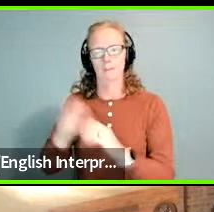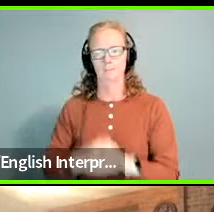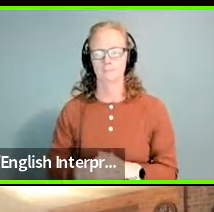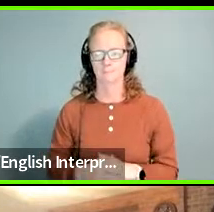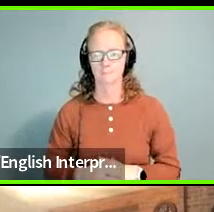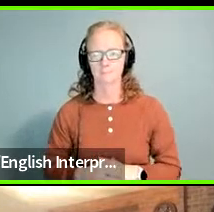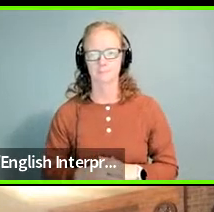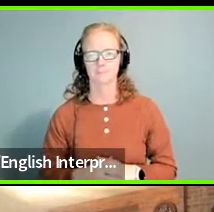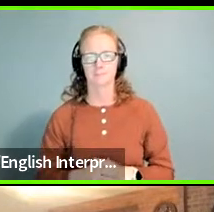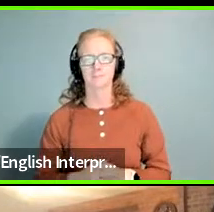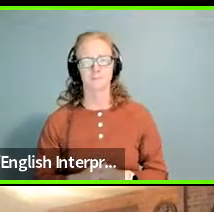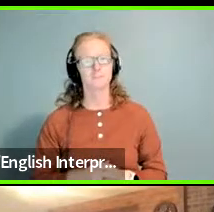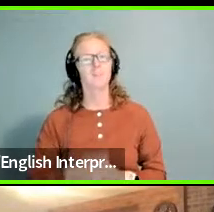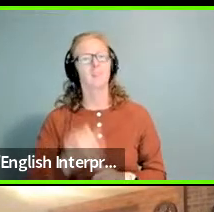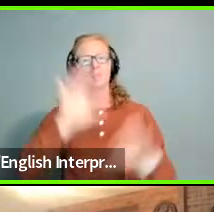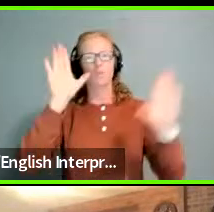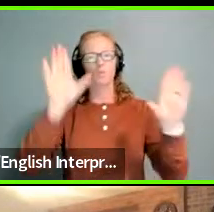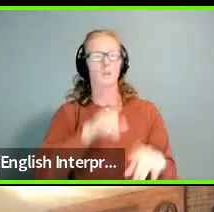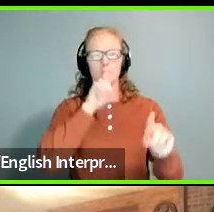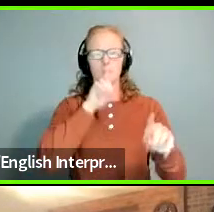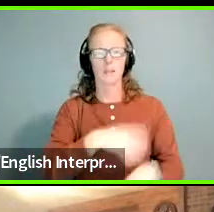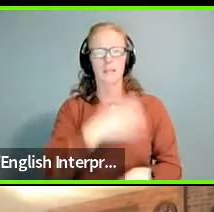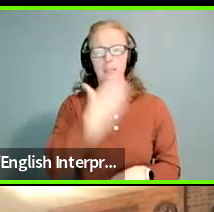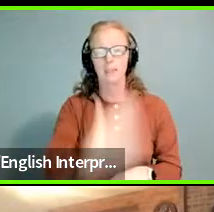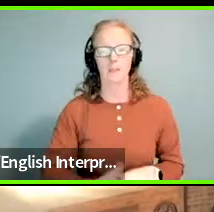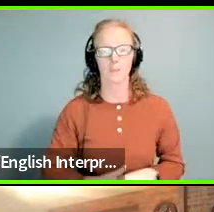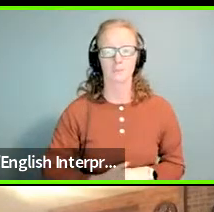Thanks, Greg. That's a great response.